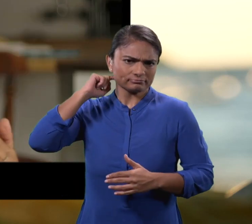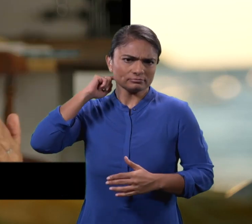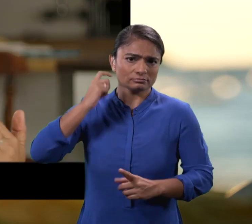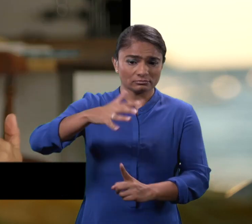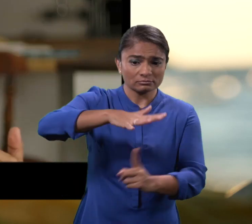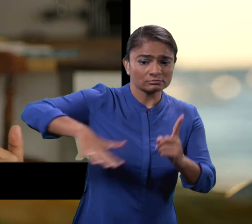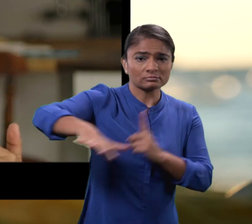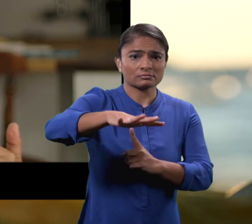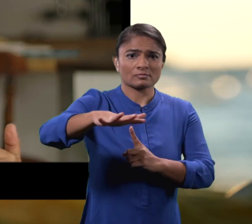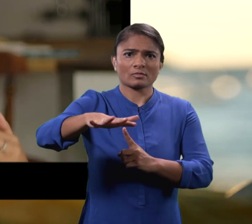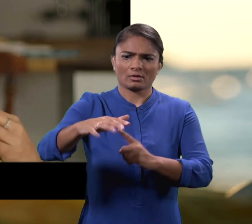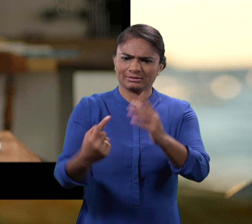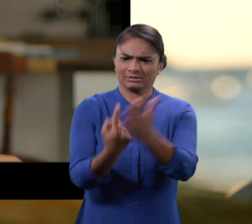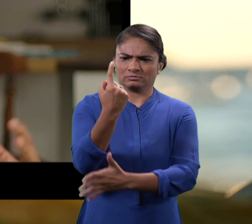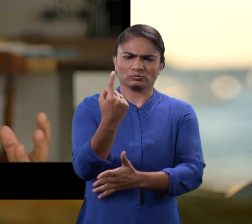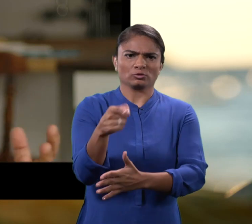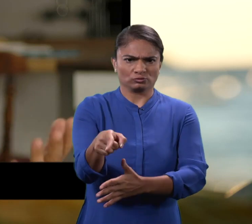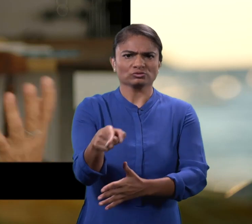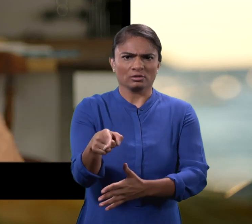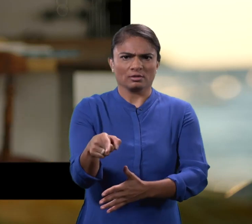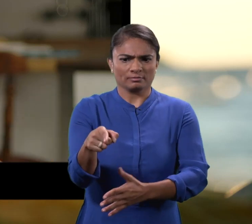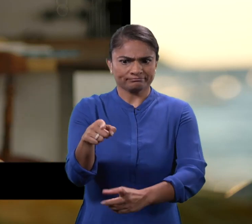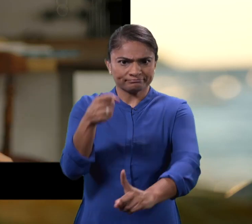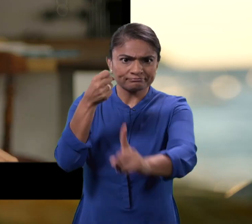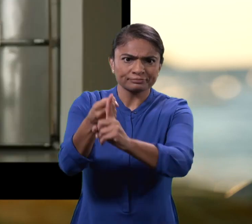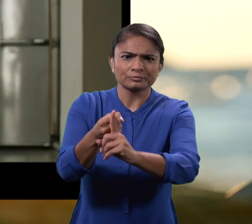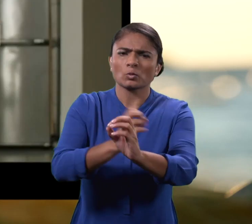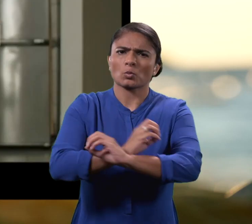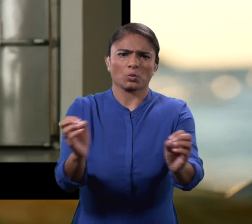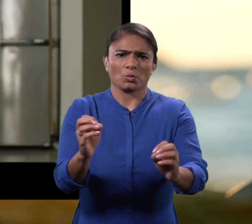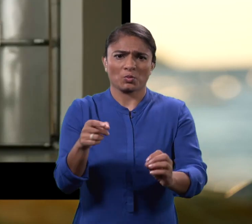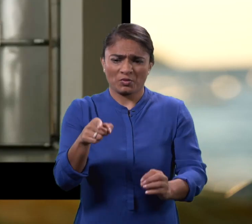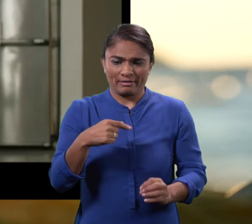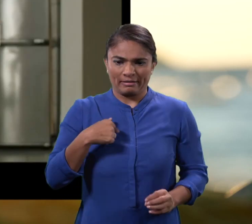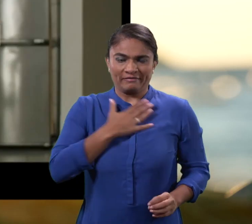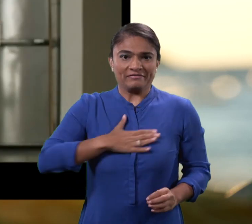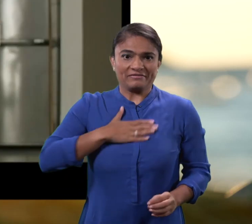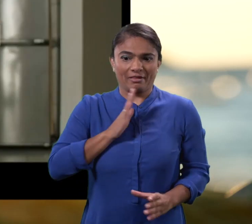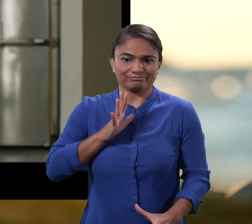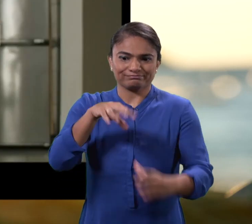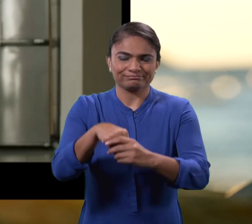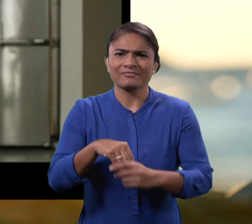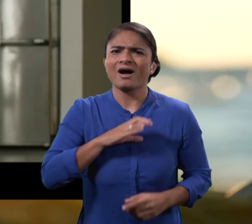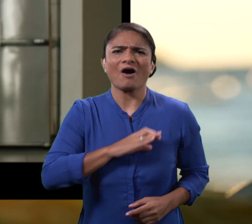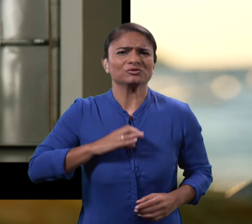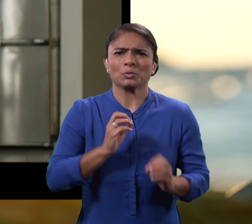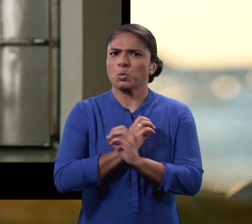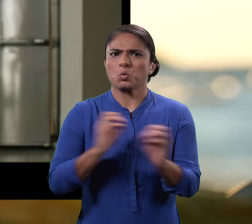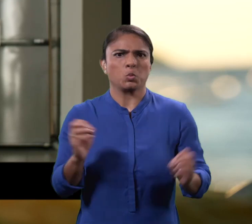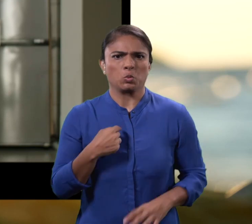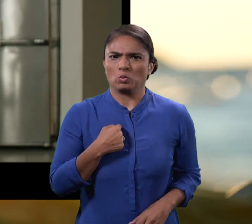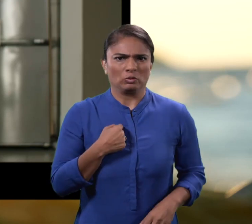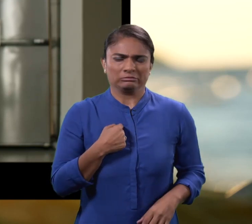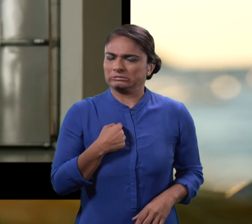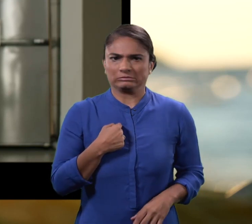unconscious exclusion that was highlighted? And it's not a very